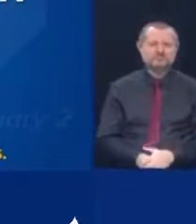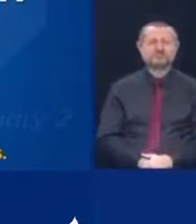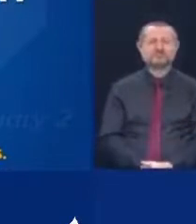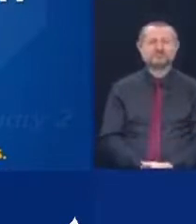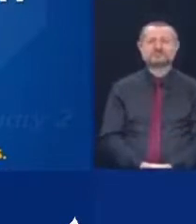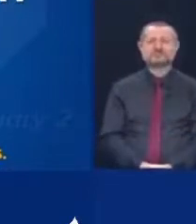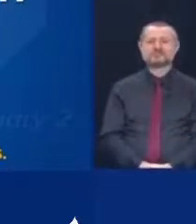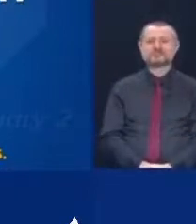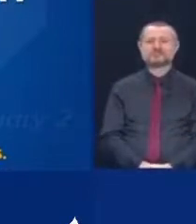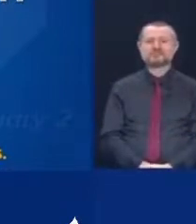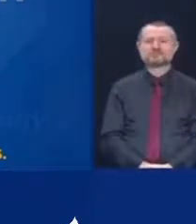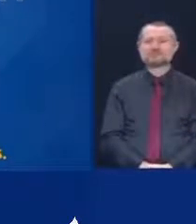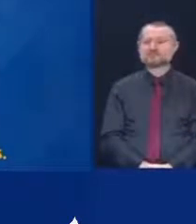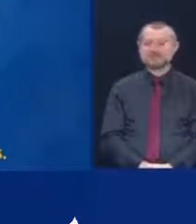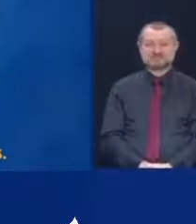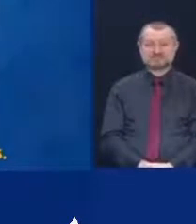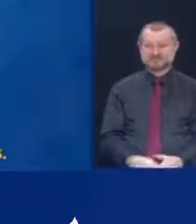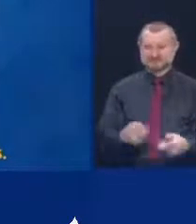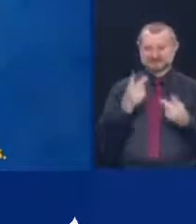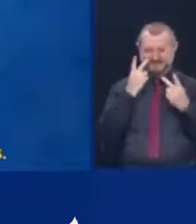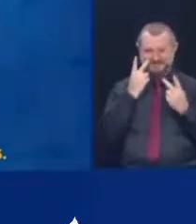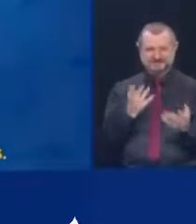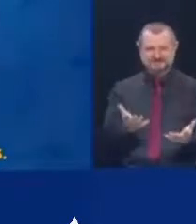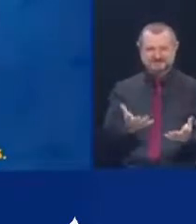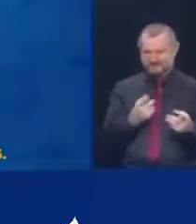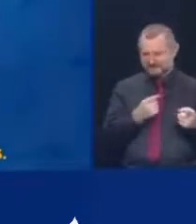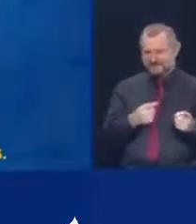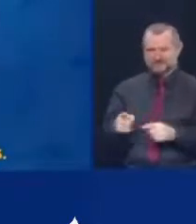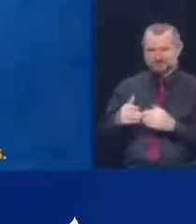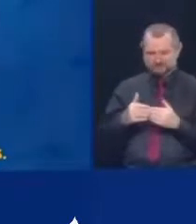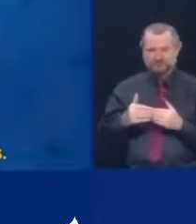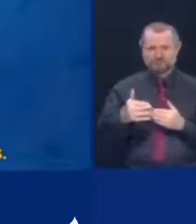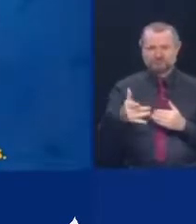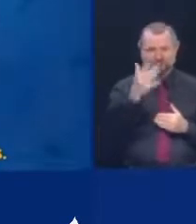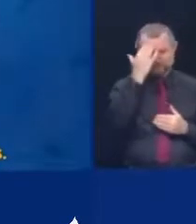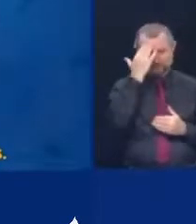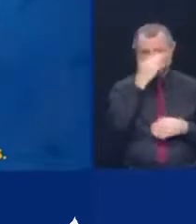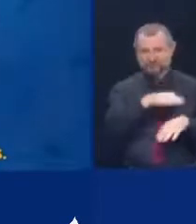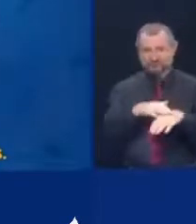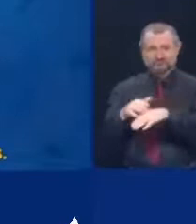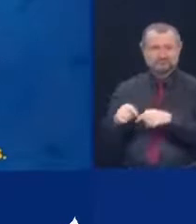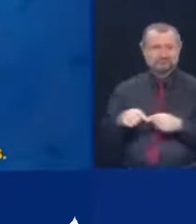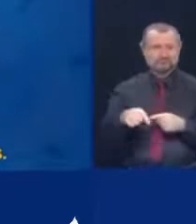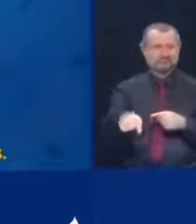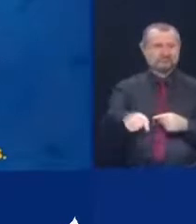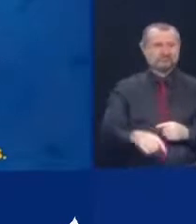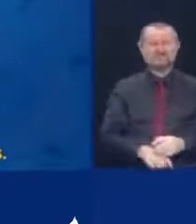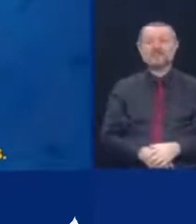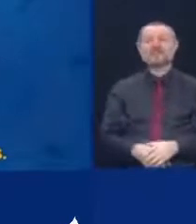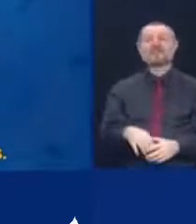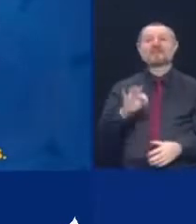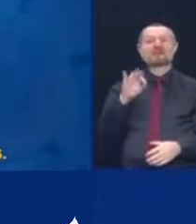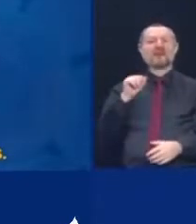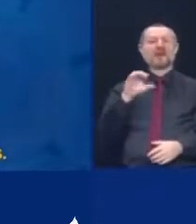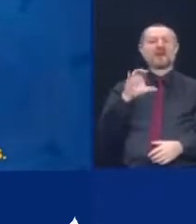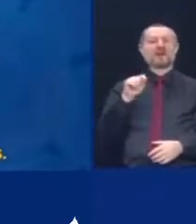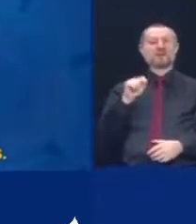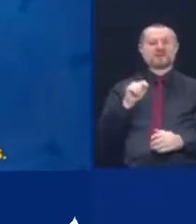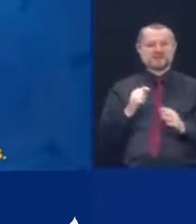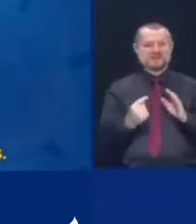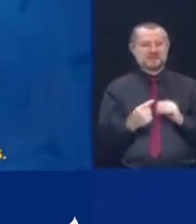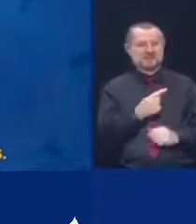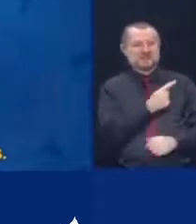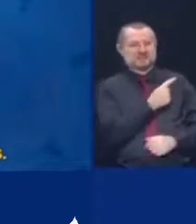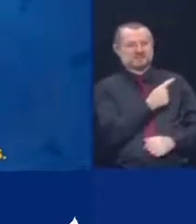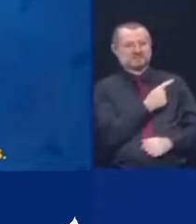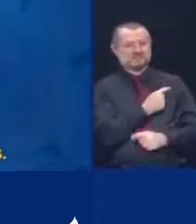And that is exactly where we are going. And let's make sure we understand the facts. Well, New York State